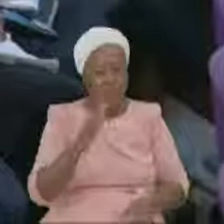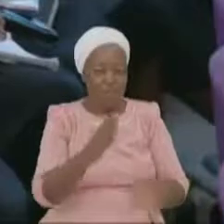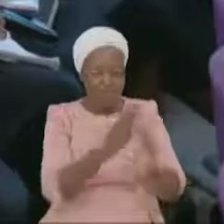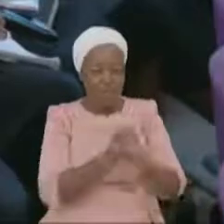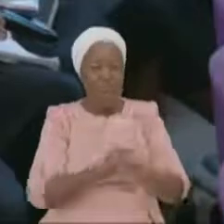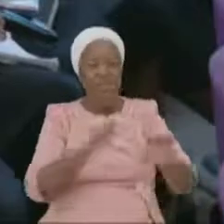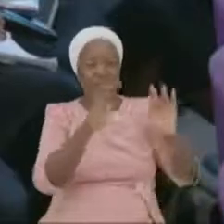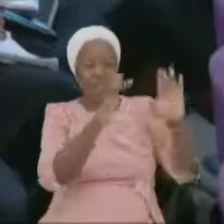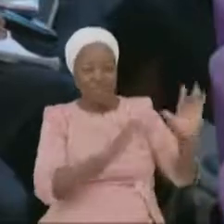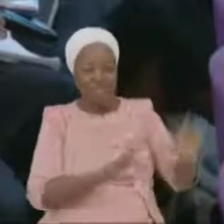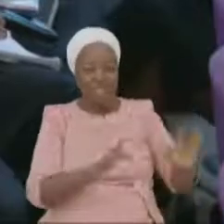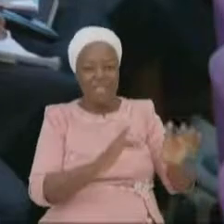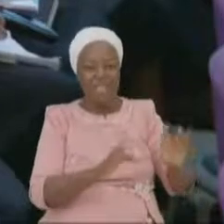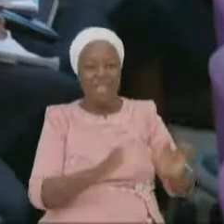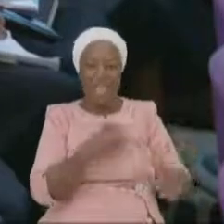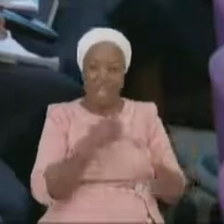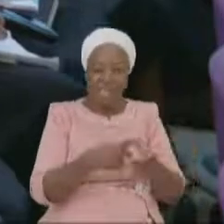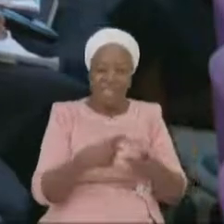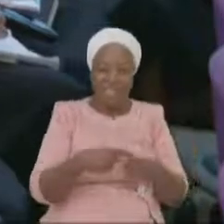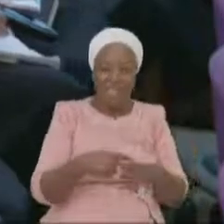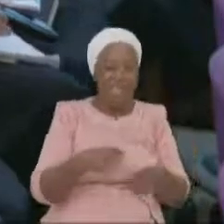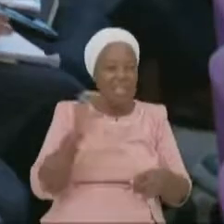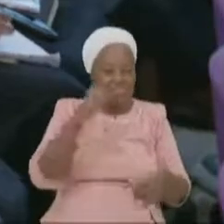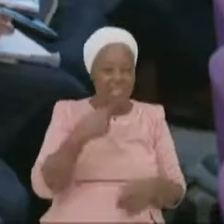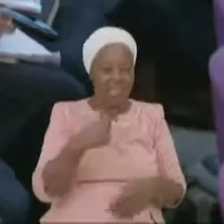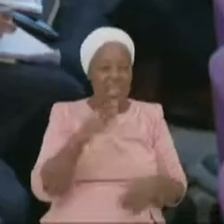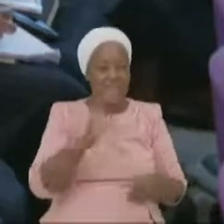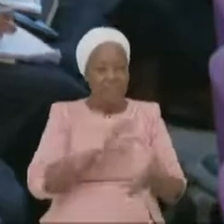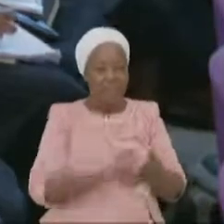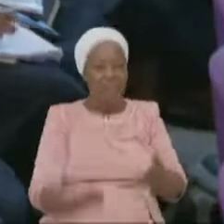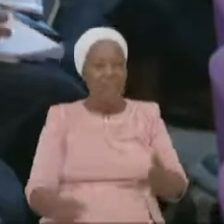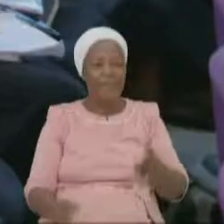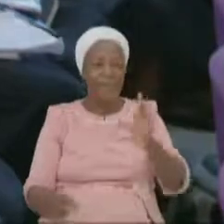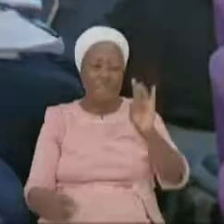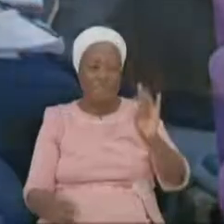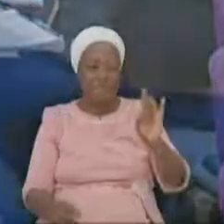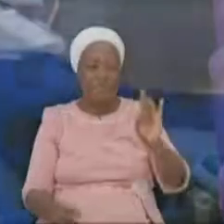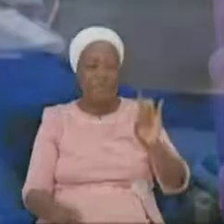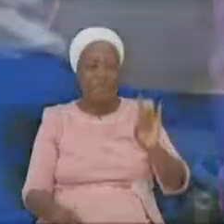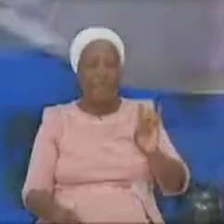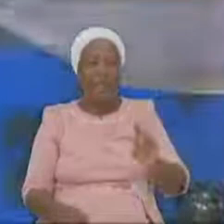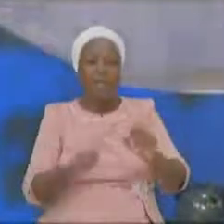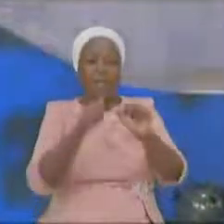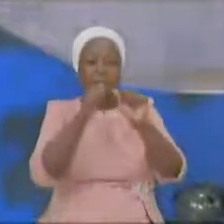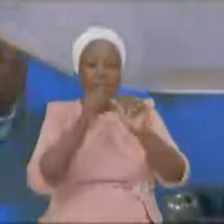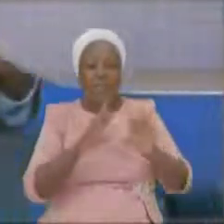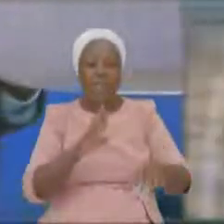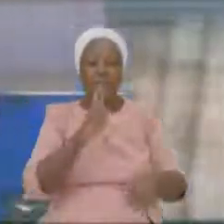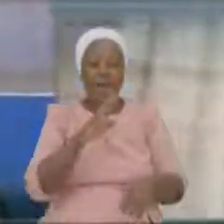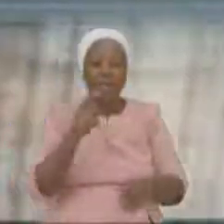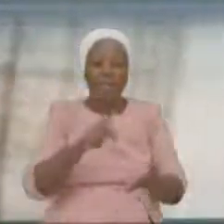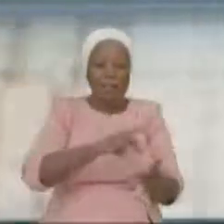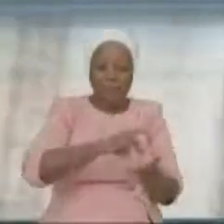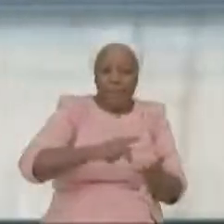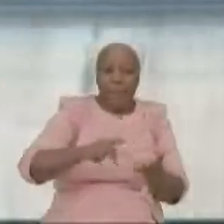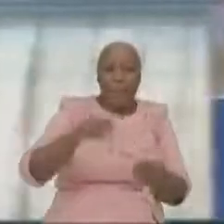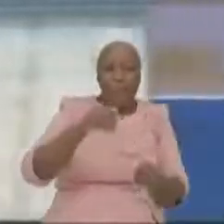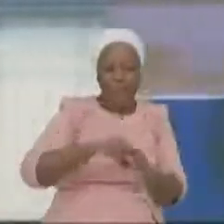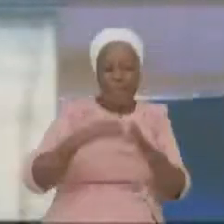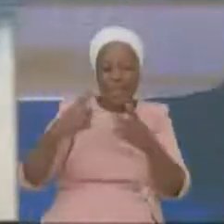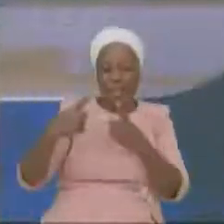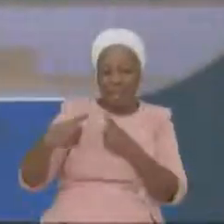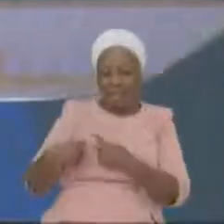mercy. And then it says in verse 8, it says, blessed are the pure in